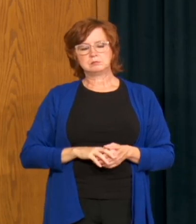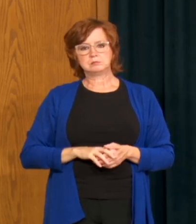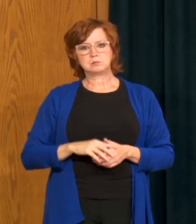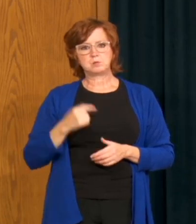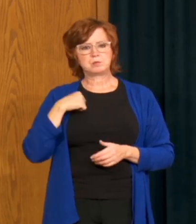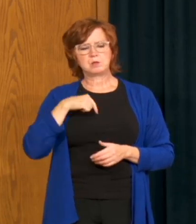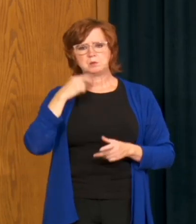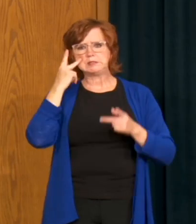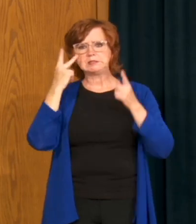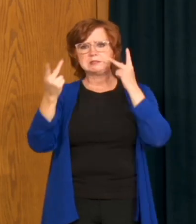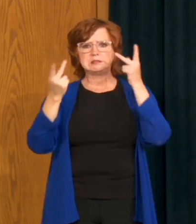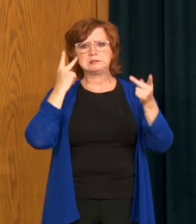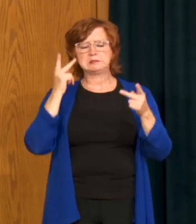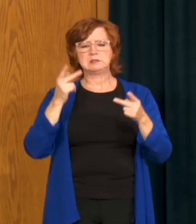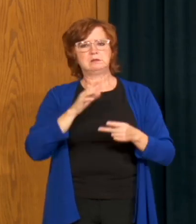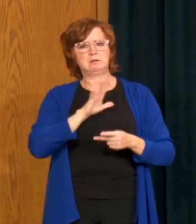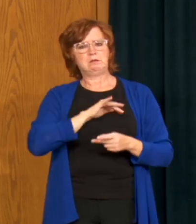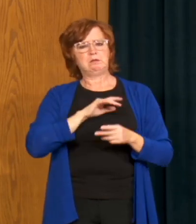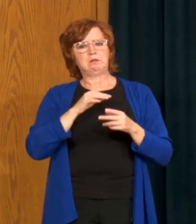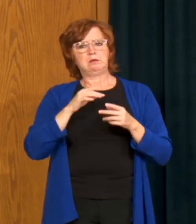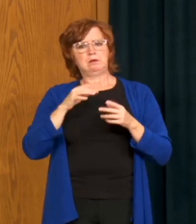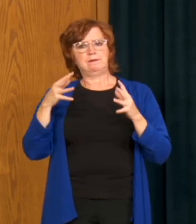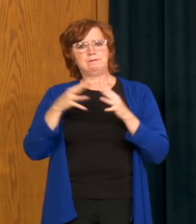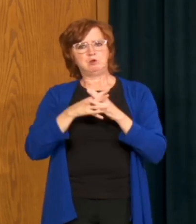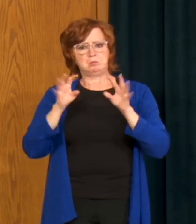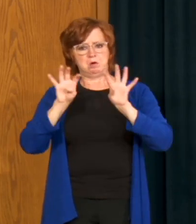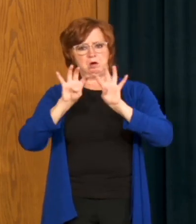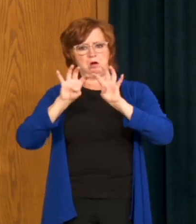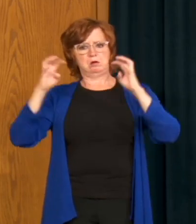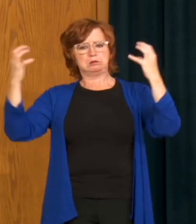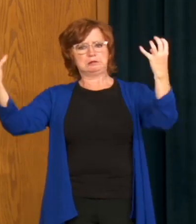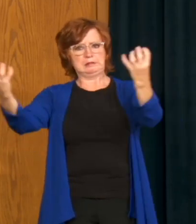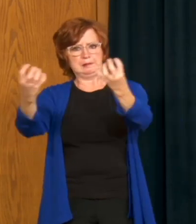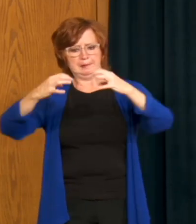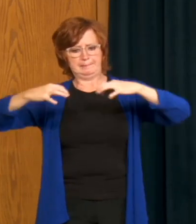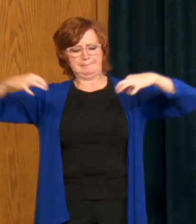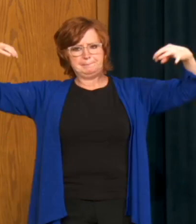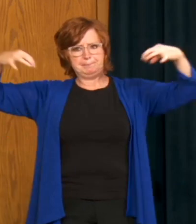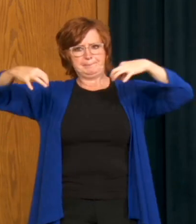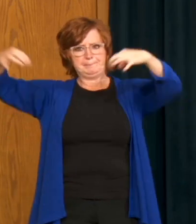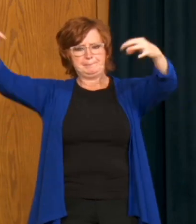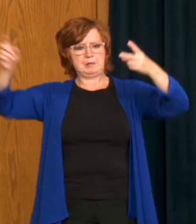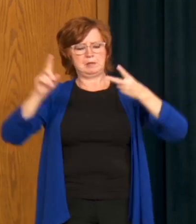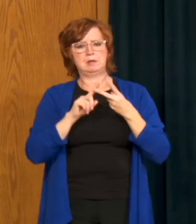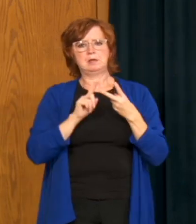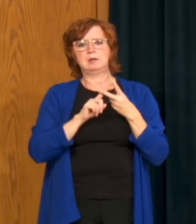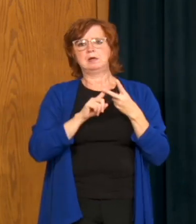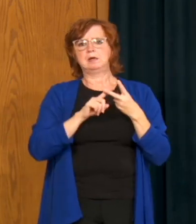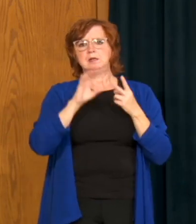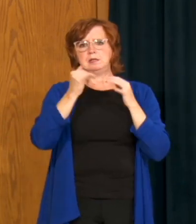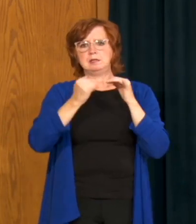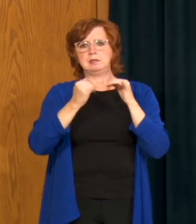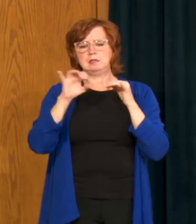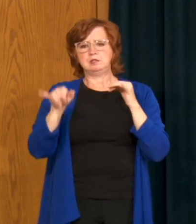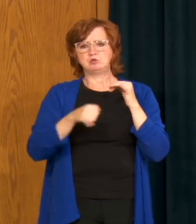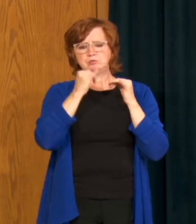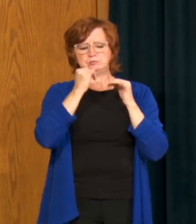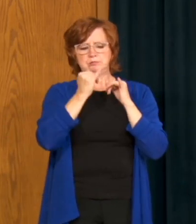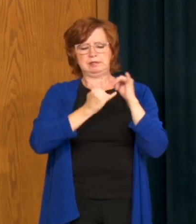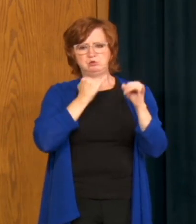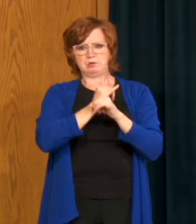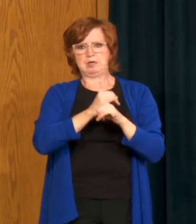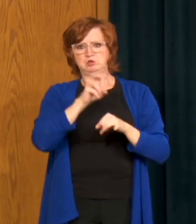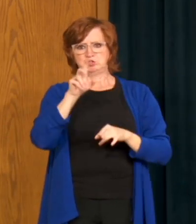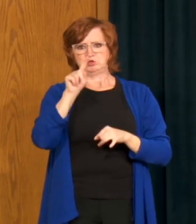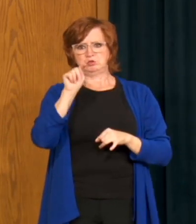Center in Queensbury, all in that area. The facilities here are second to none. But the international travel is a concern, and you can see how that